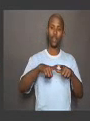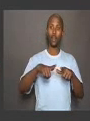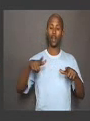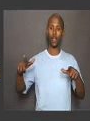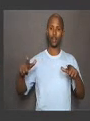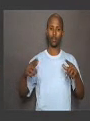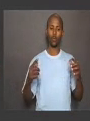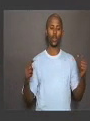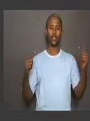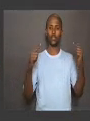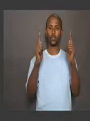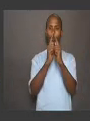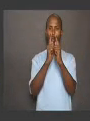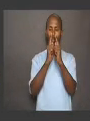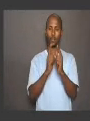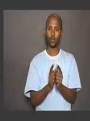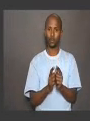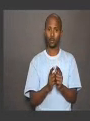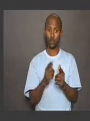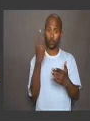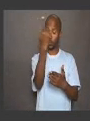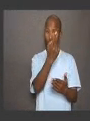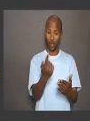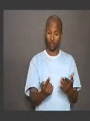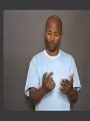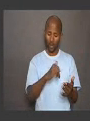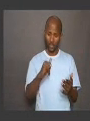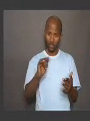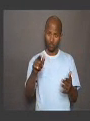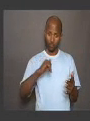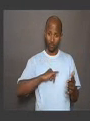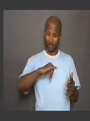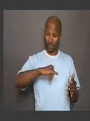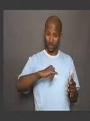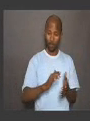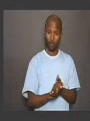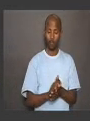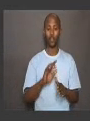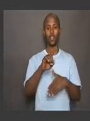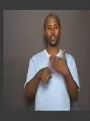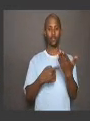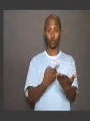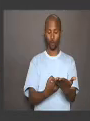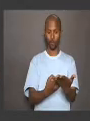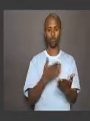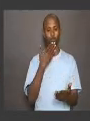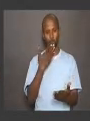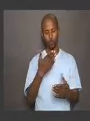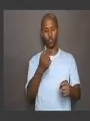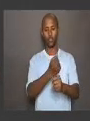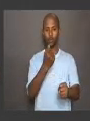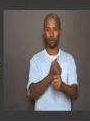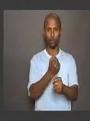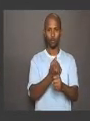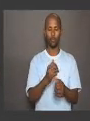lines when joined. Do your graphs look like mine? If so, you have done